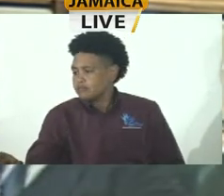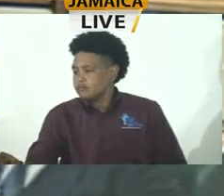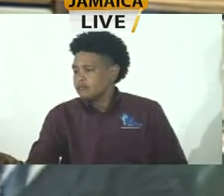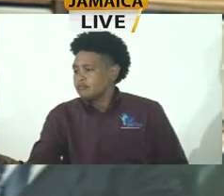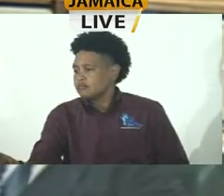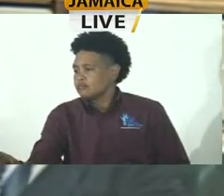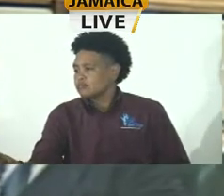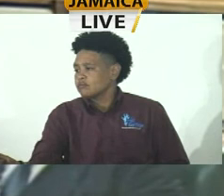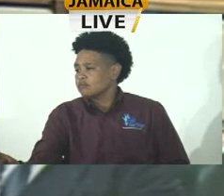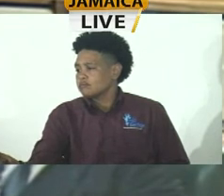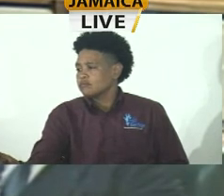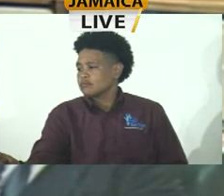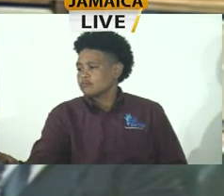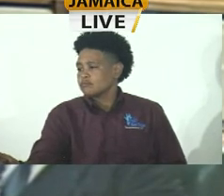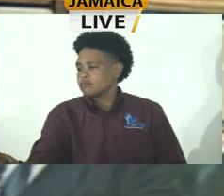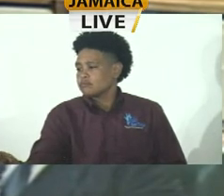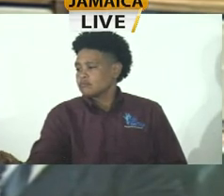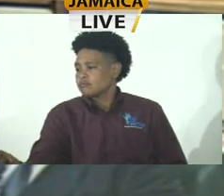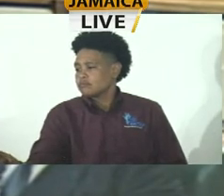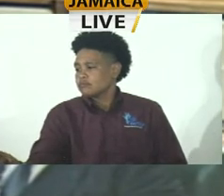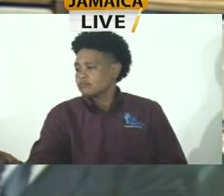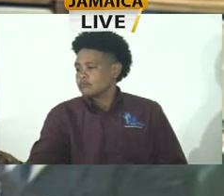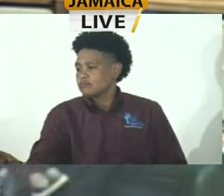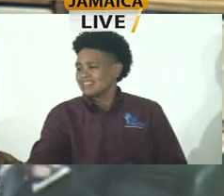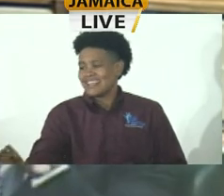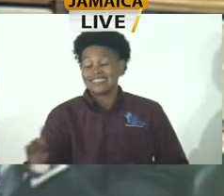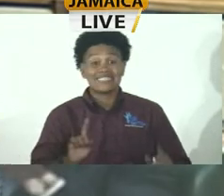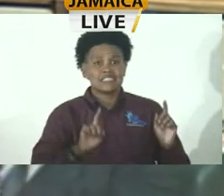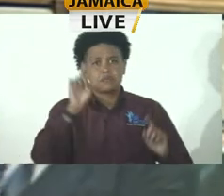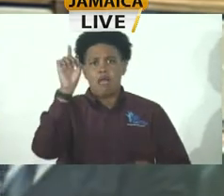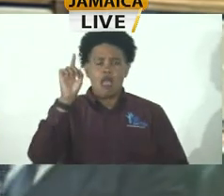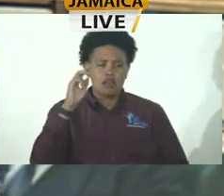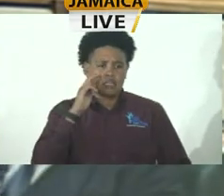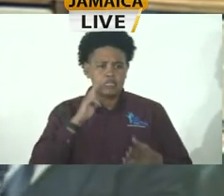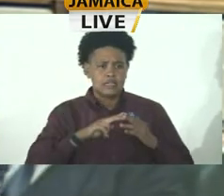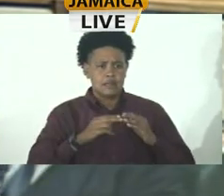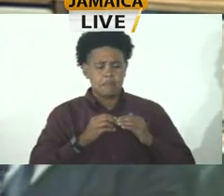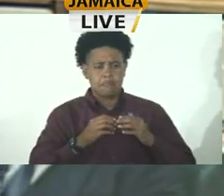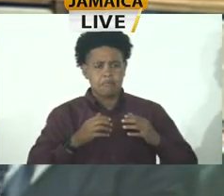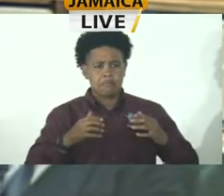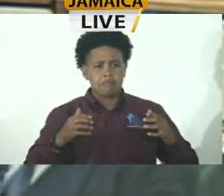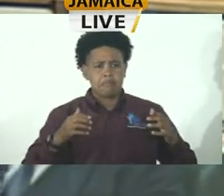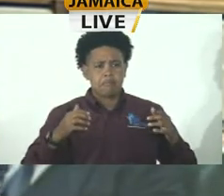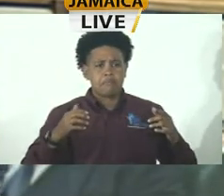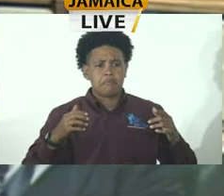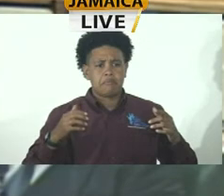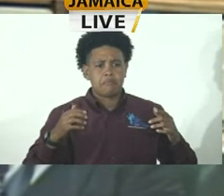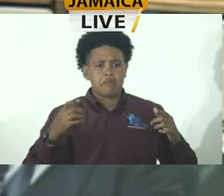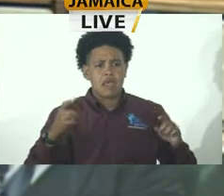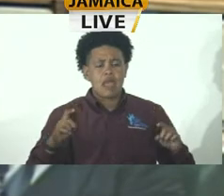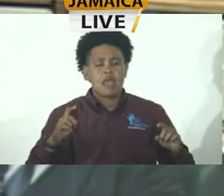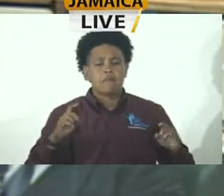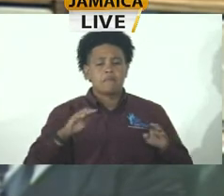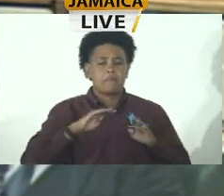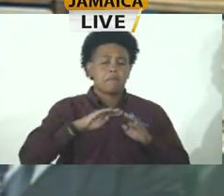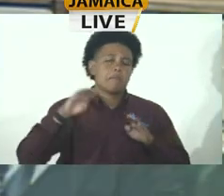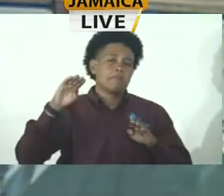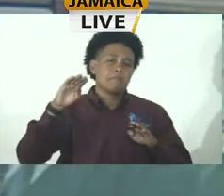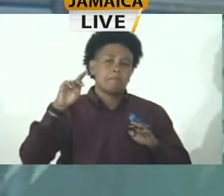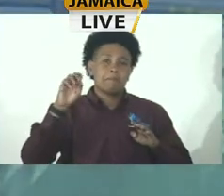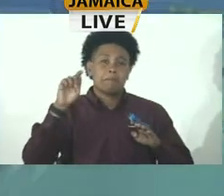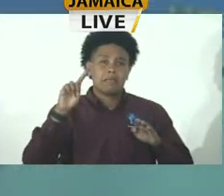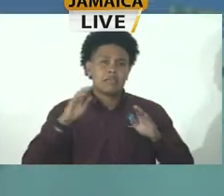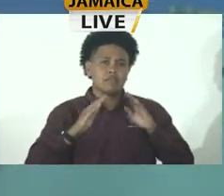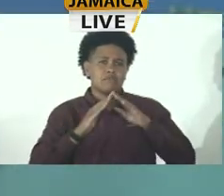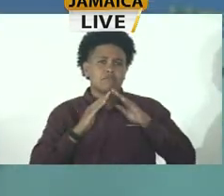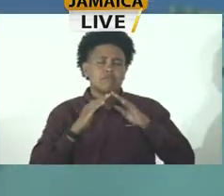spike which would have happened the peak of that would have been between